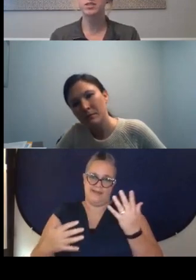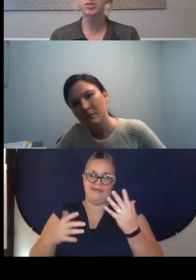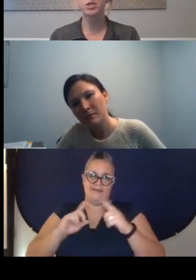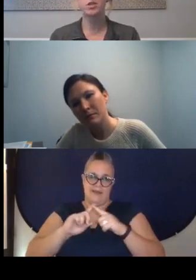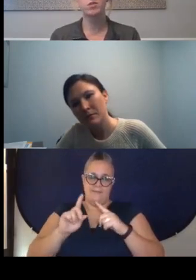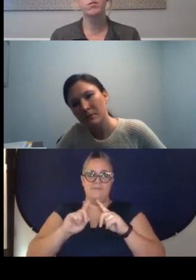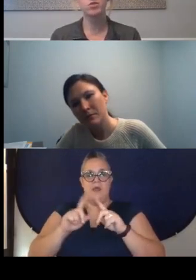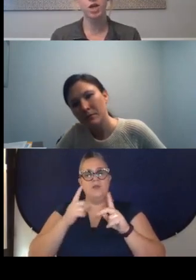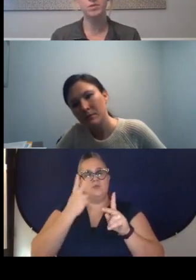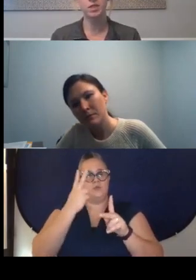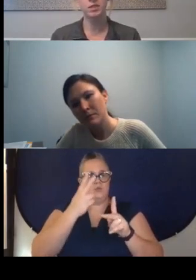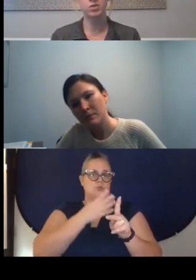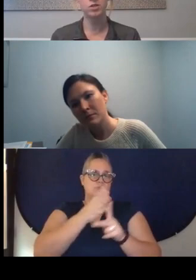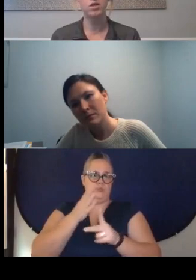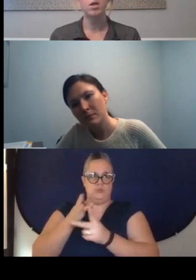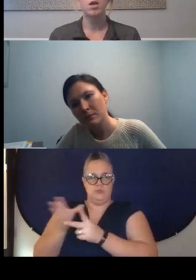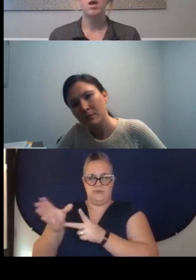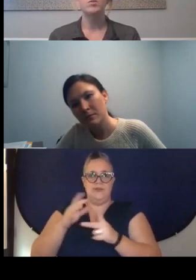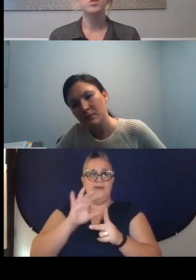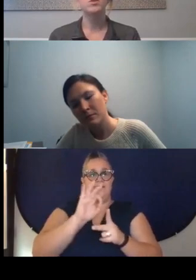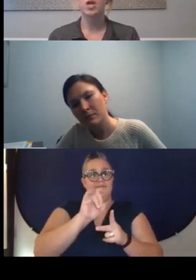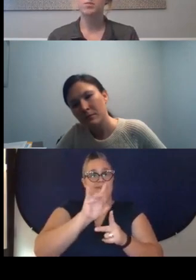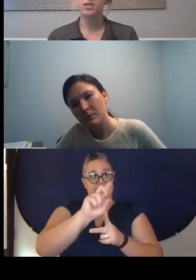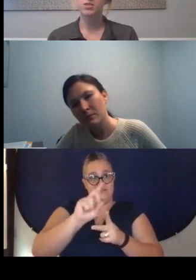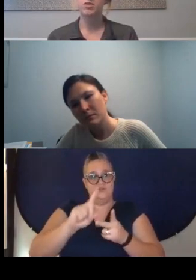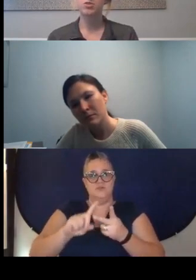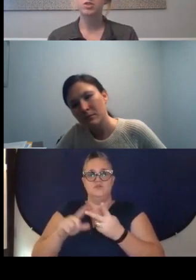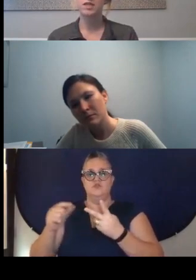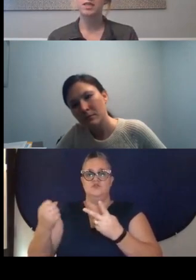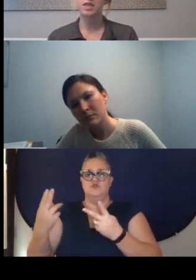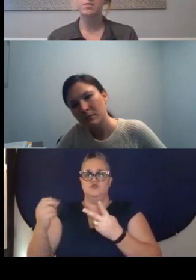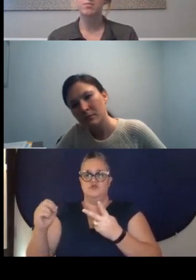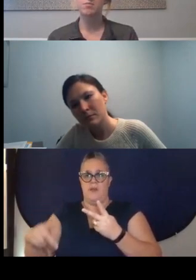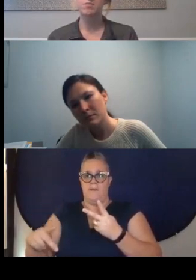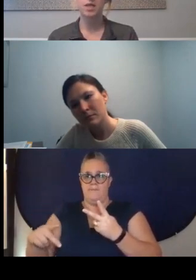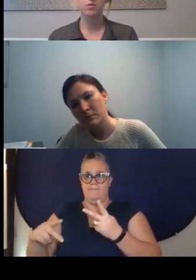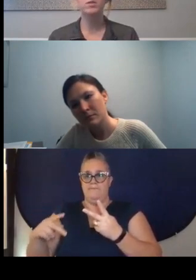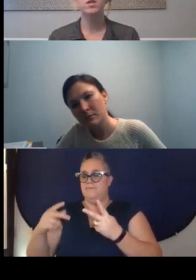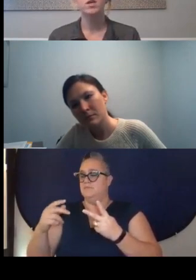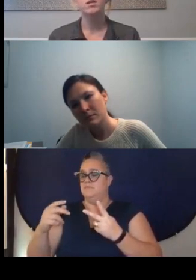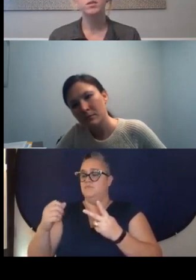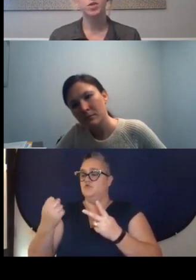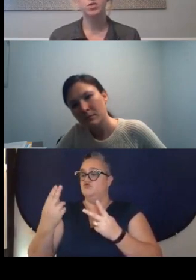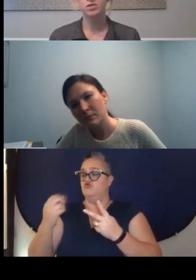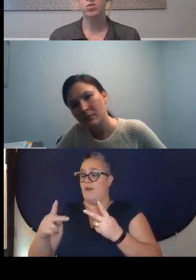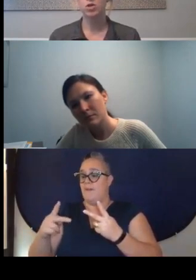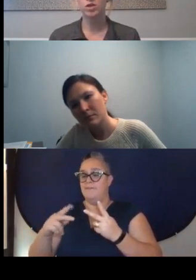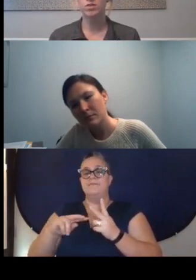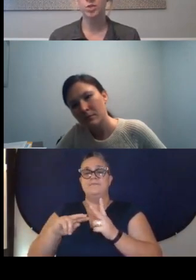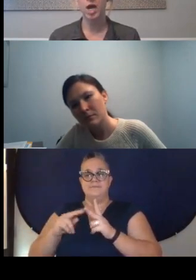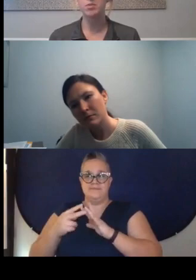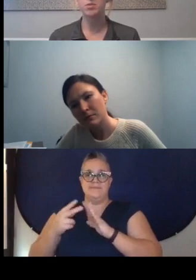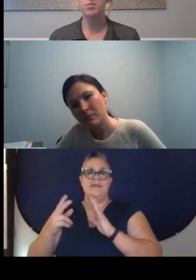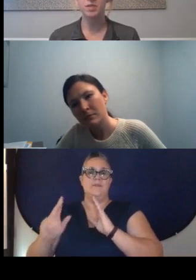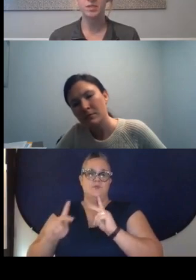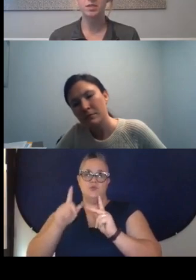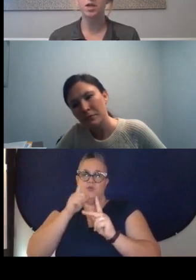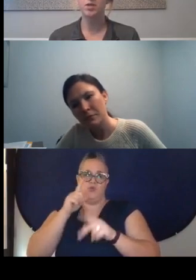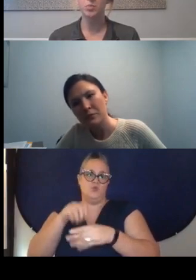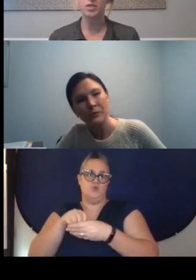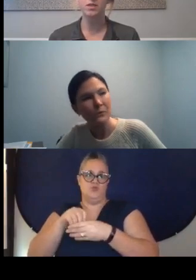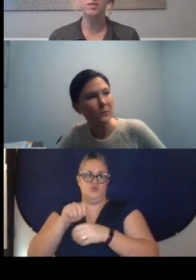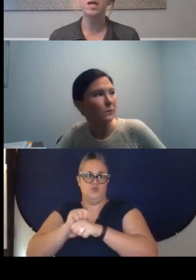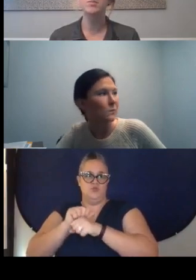field technician and we have a shop technician. So the shop technician, just like the name sounds, is somebody who's going to work in the shop